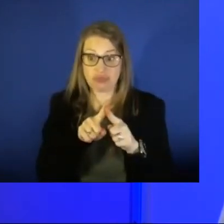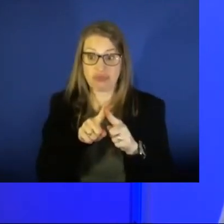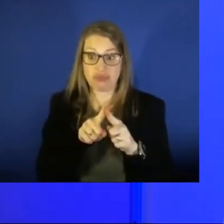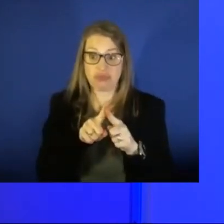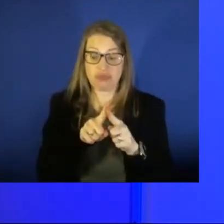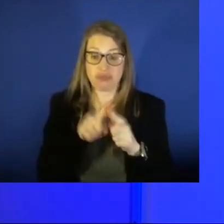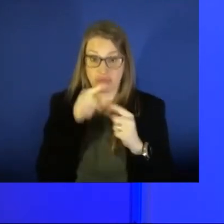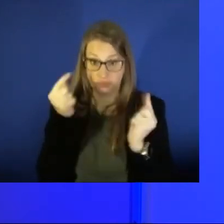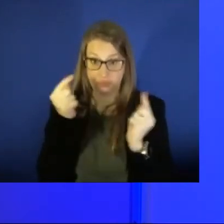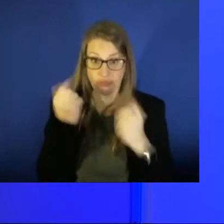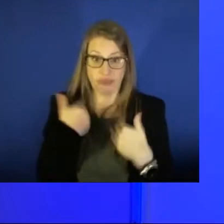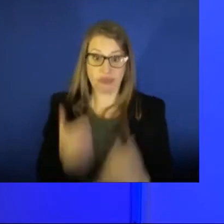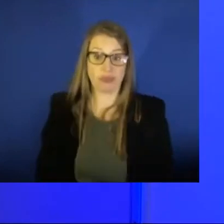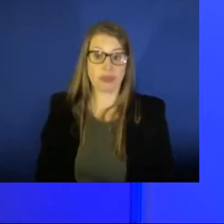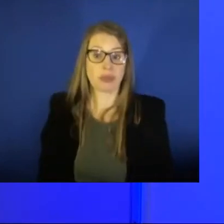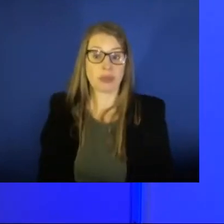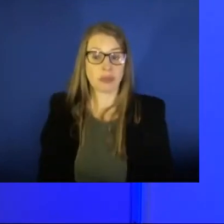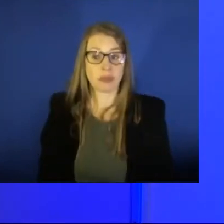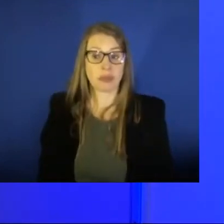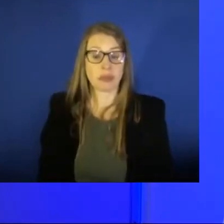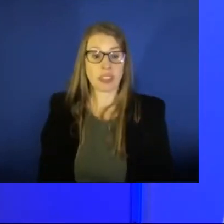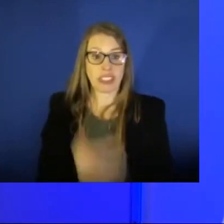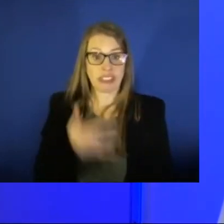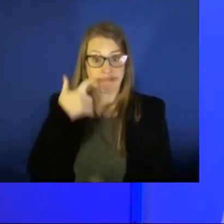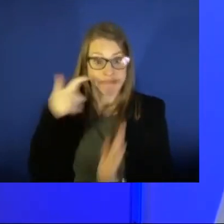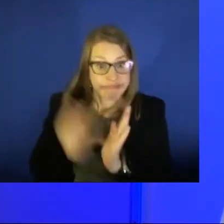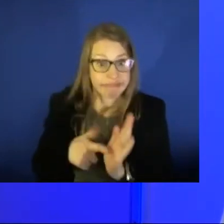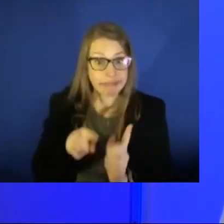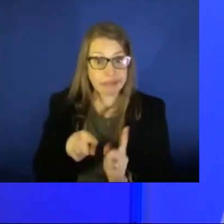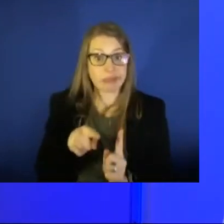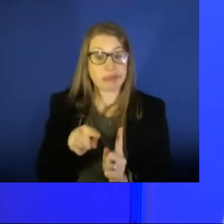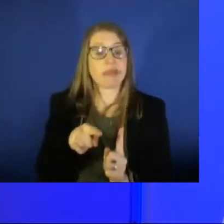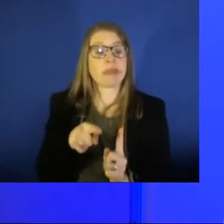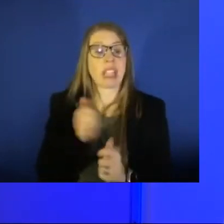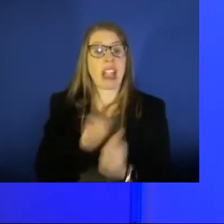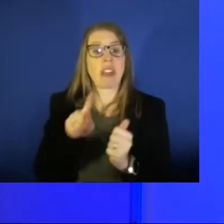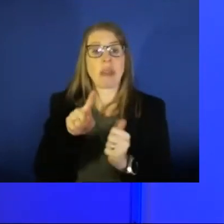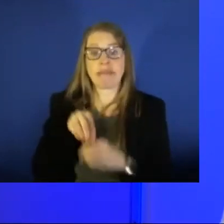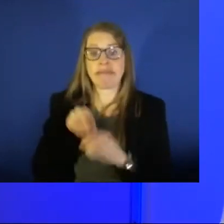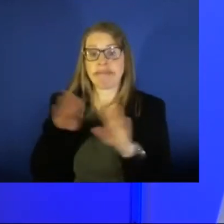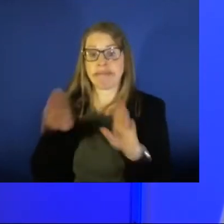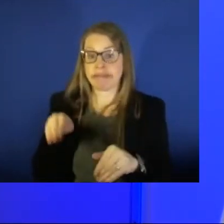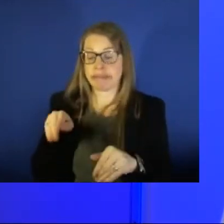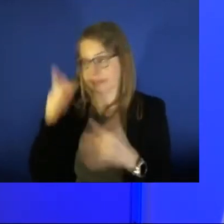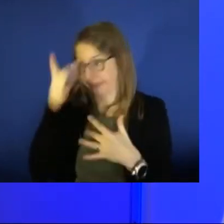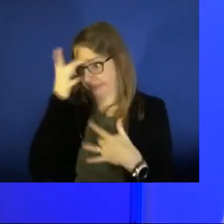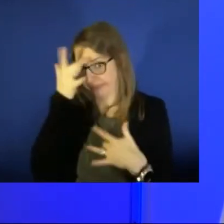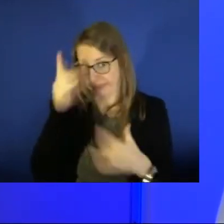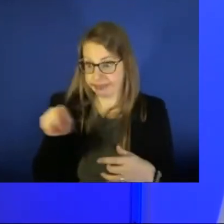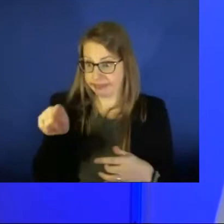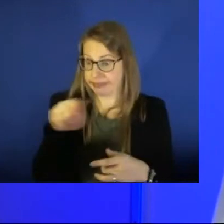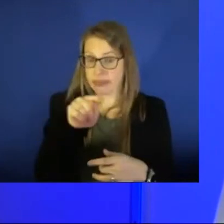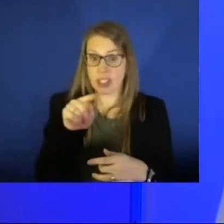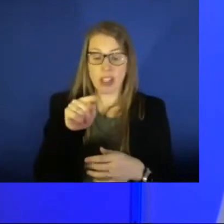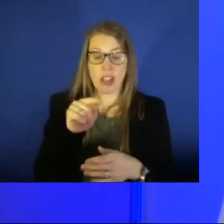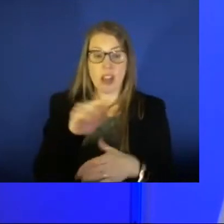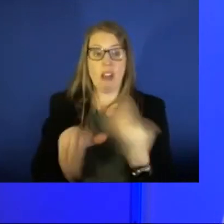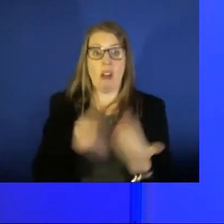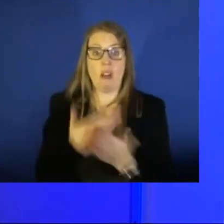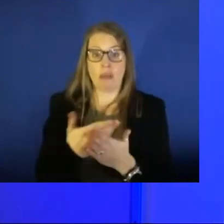So you tend to stick out with that, as opposed to everybody in the house being ill. If the whole house comes down with it, it's probably a